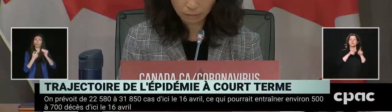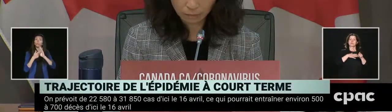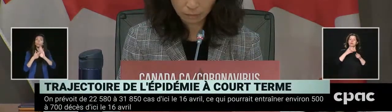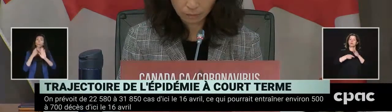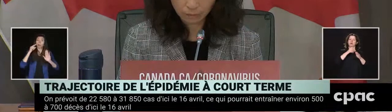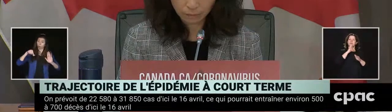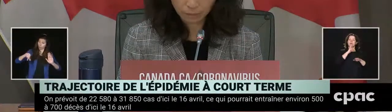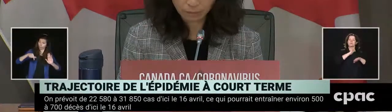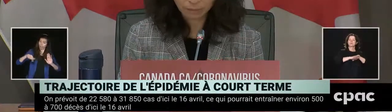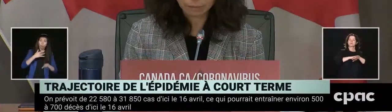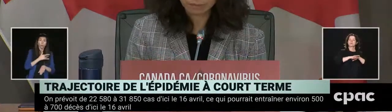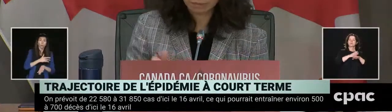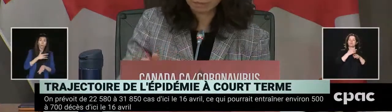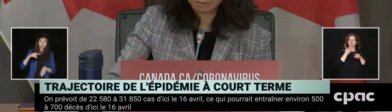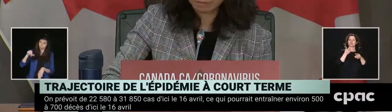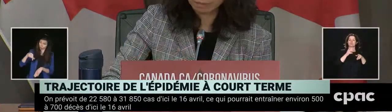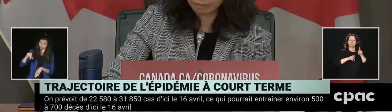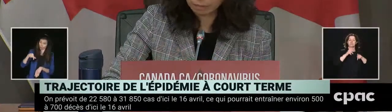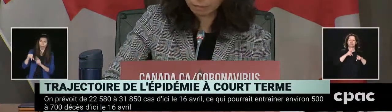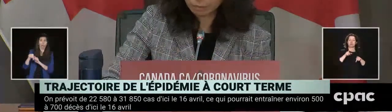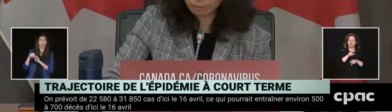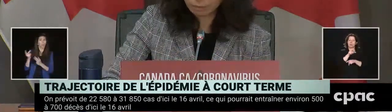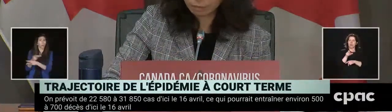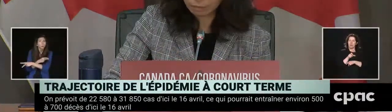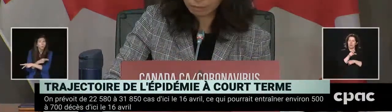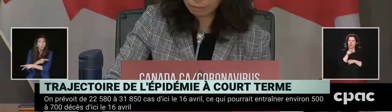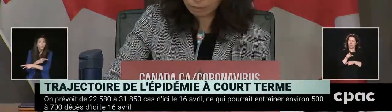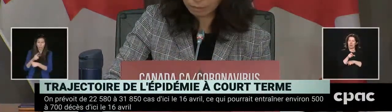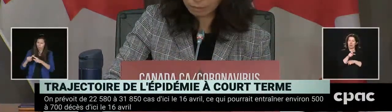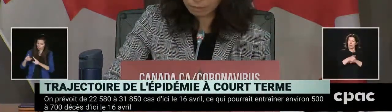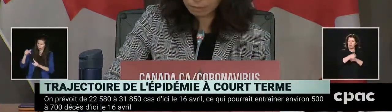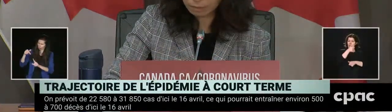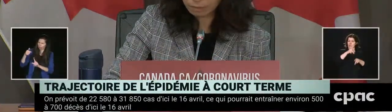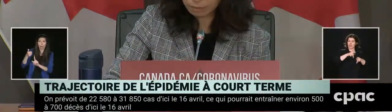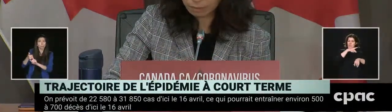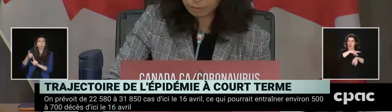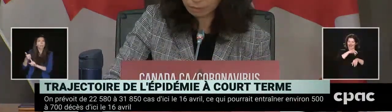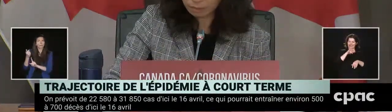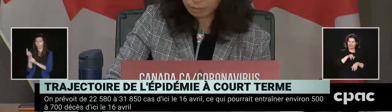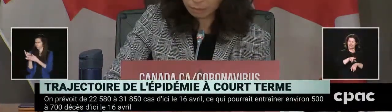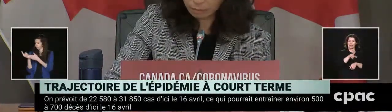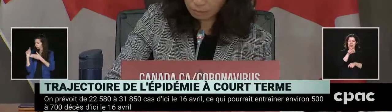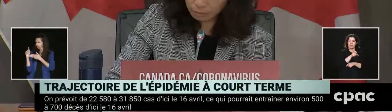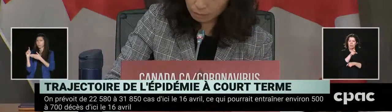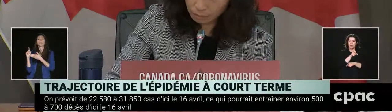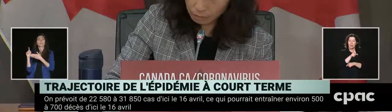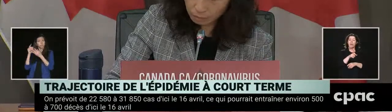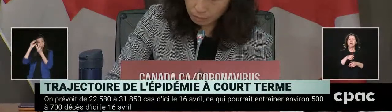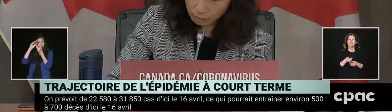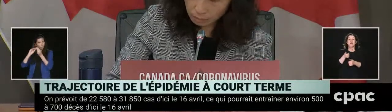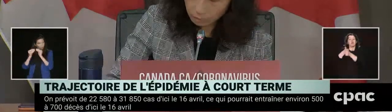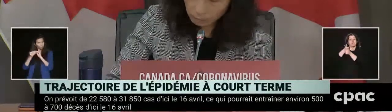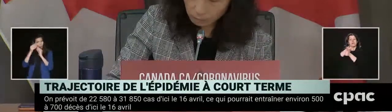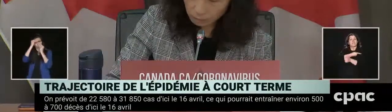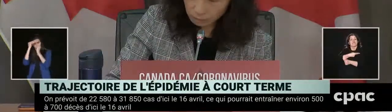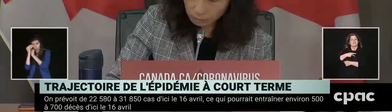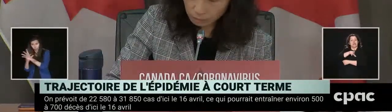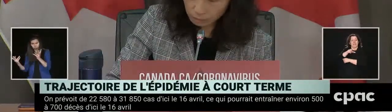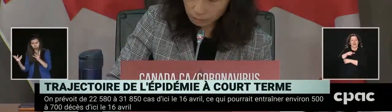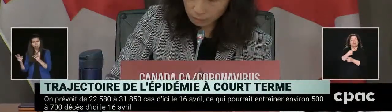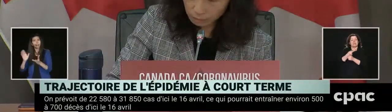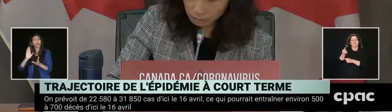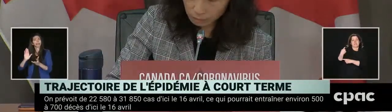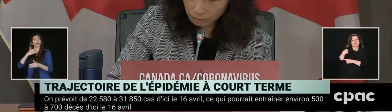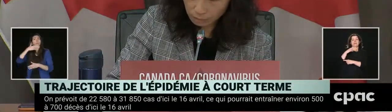Quebec released its own numbers, its own projection last week, its best case scenario was 1,200 deaths, and now